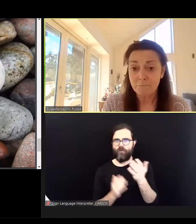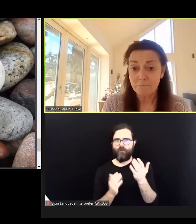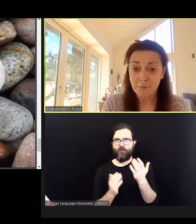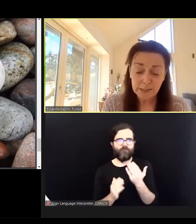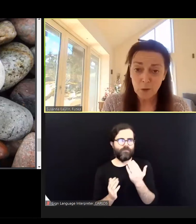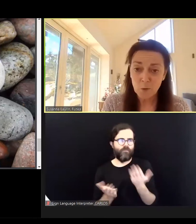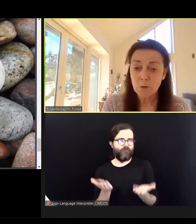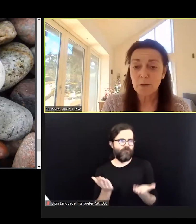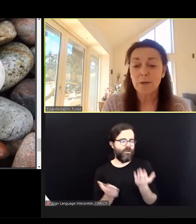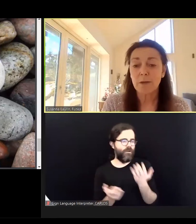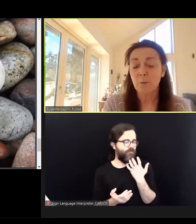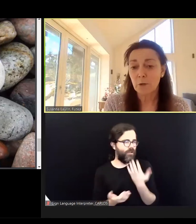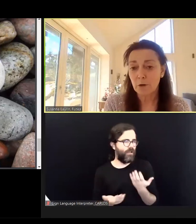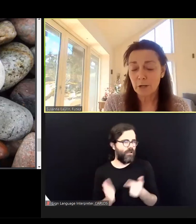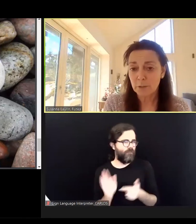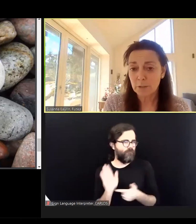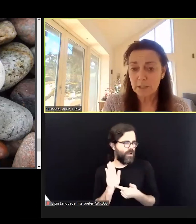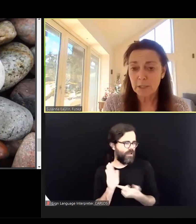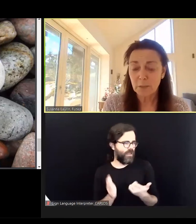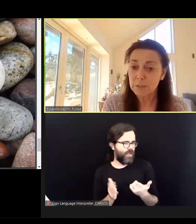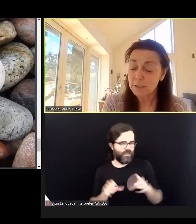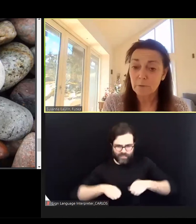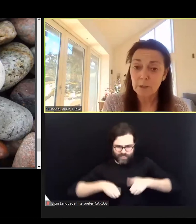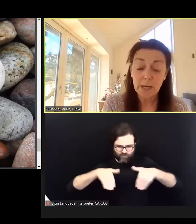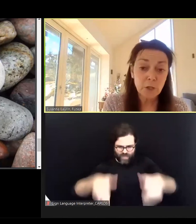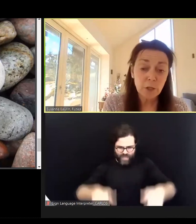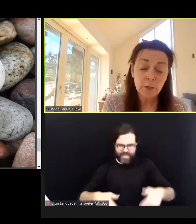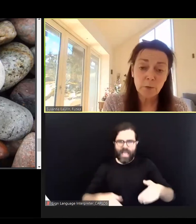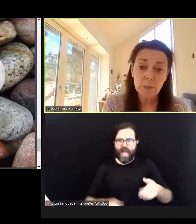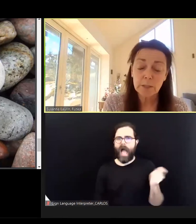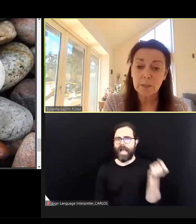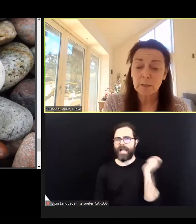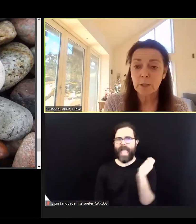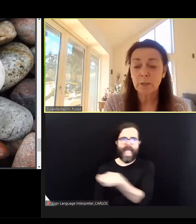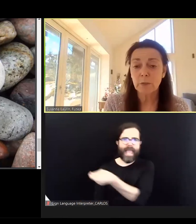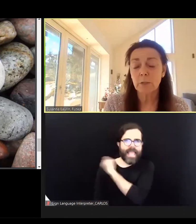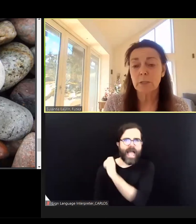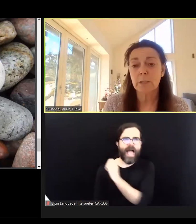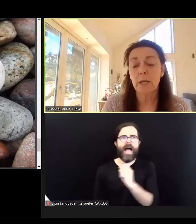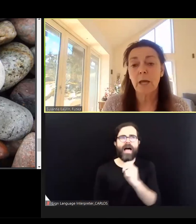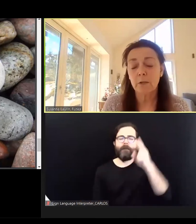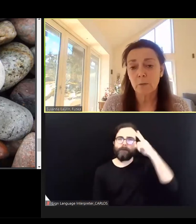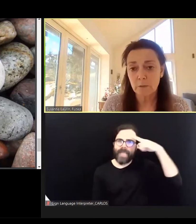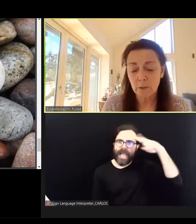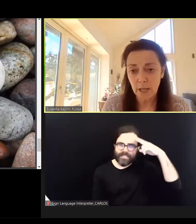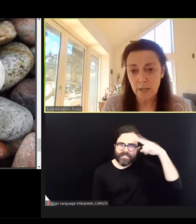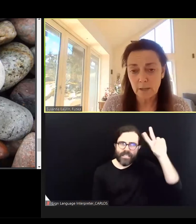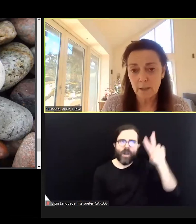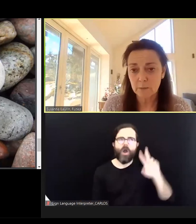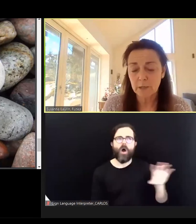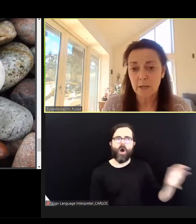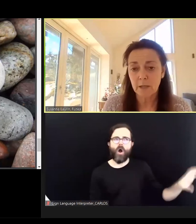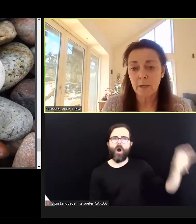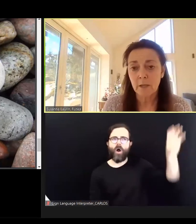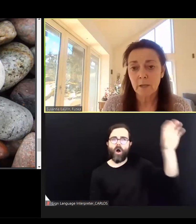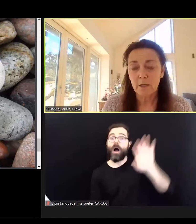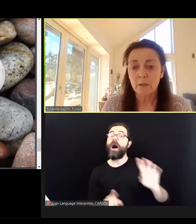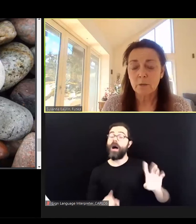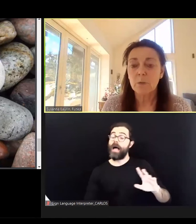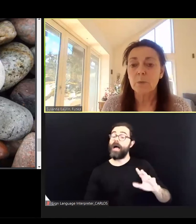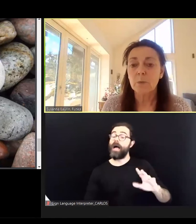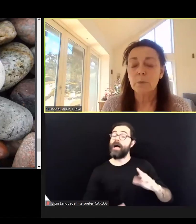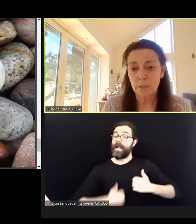WCAG 2.0, which is a global standard that was published in 2008. So we didn't